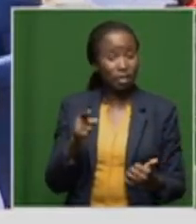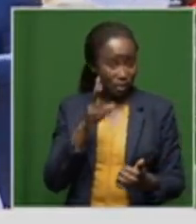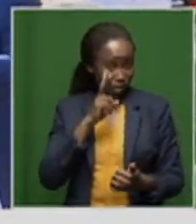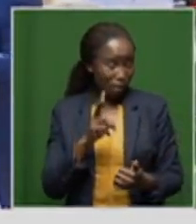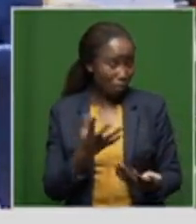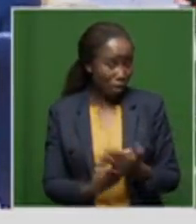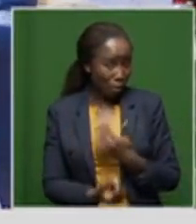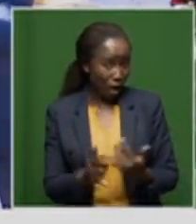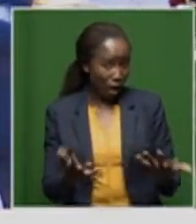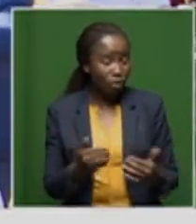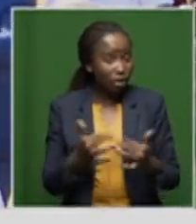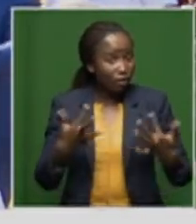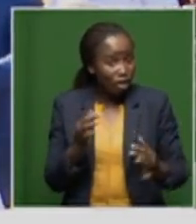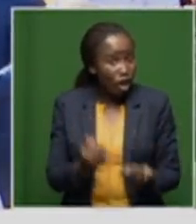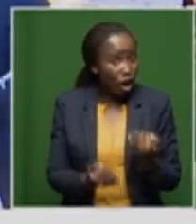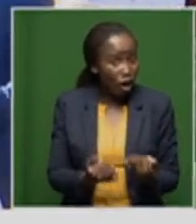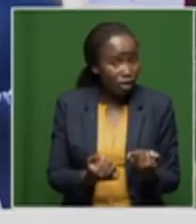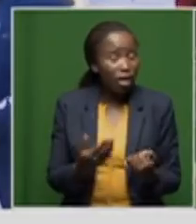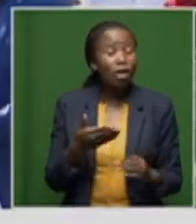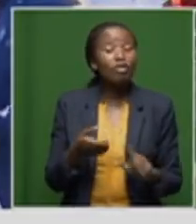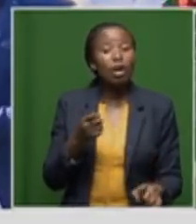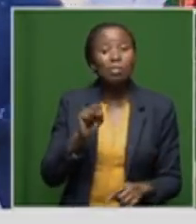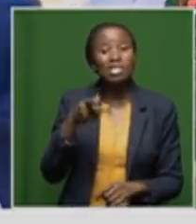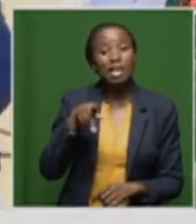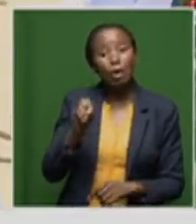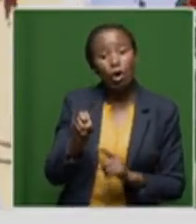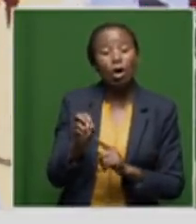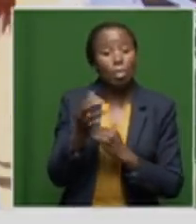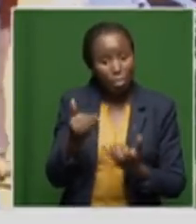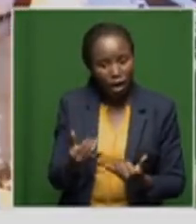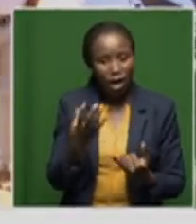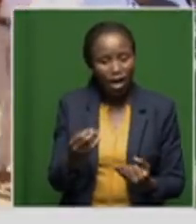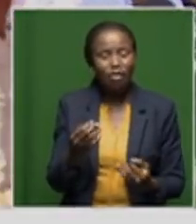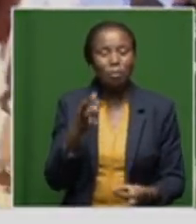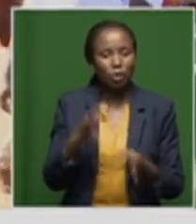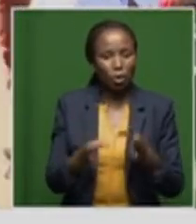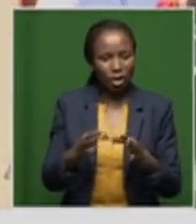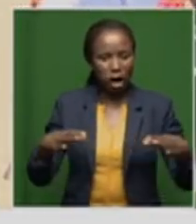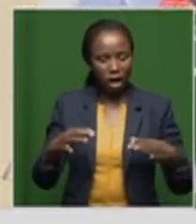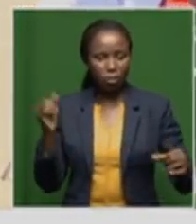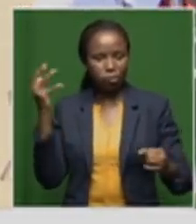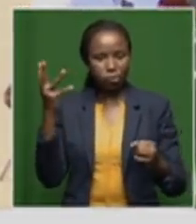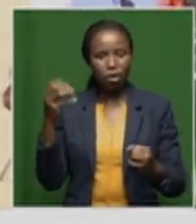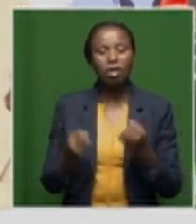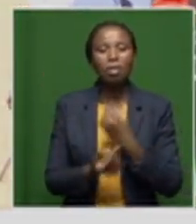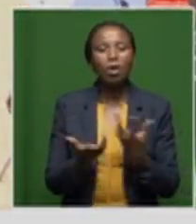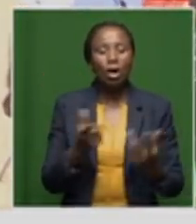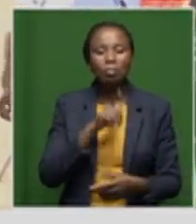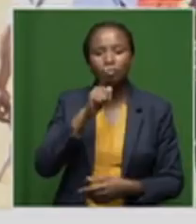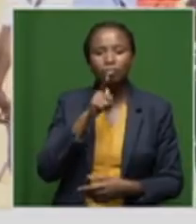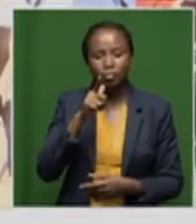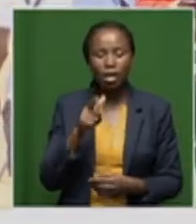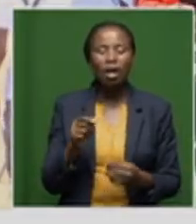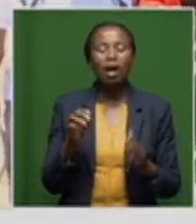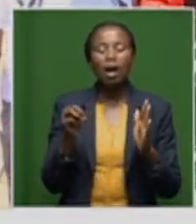say, started in court through Sipongwema's words, and now the actual political Game of Thrones is going to take place at the Pietermaritzburg Market